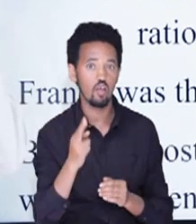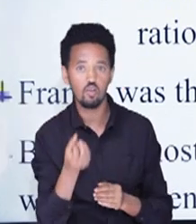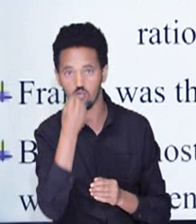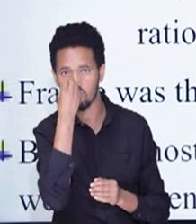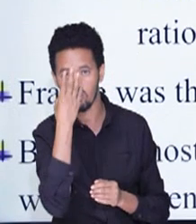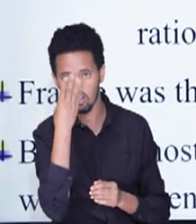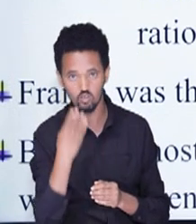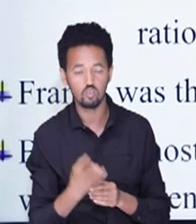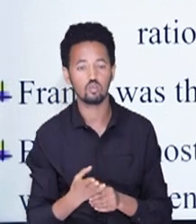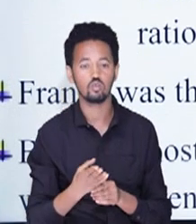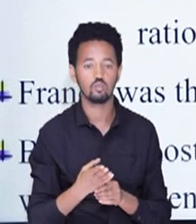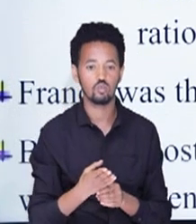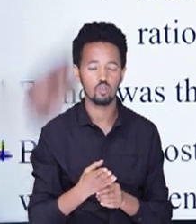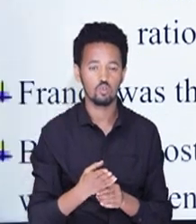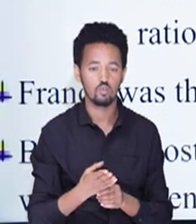French origin.